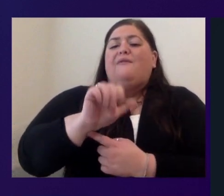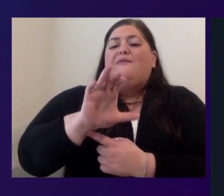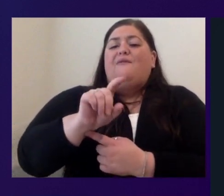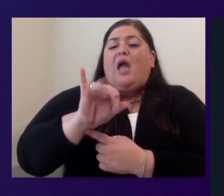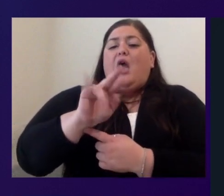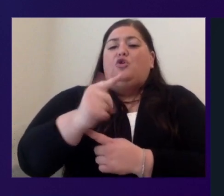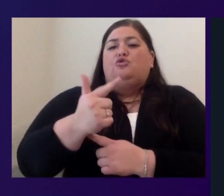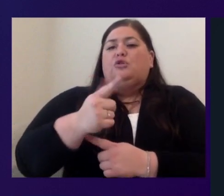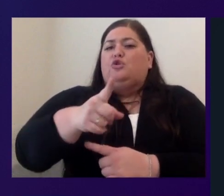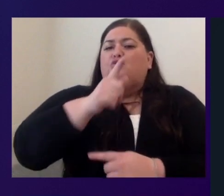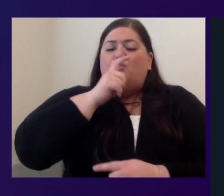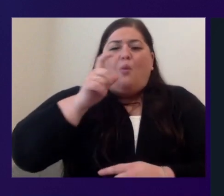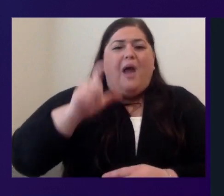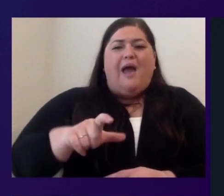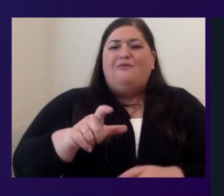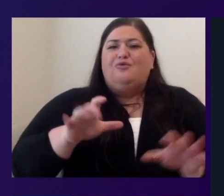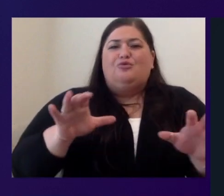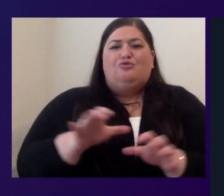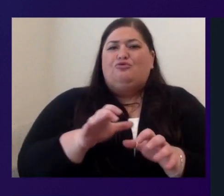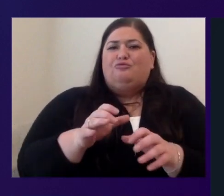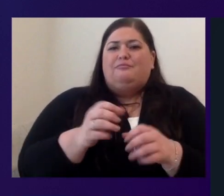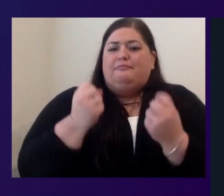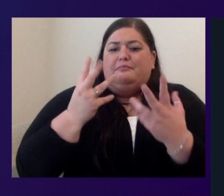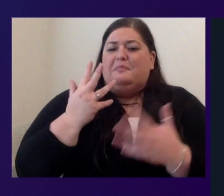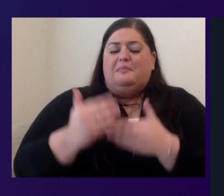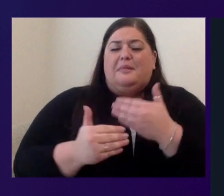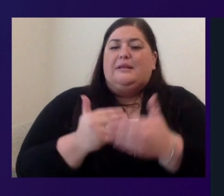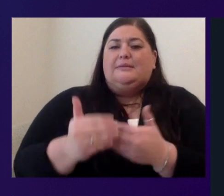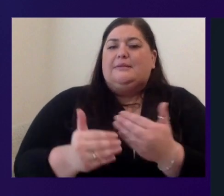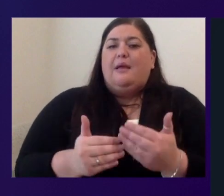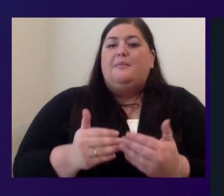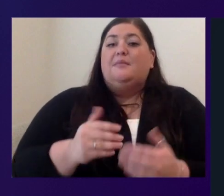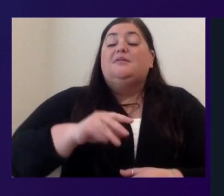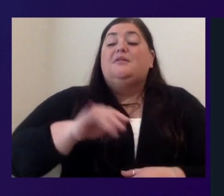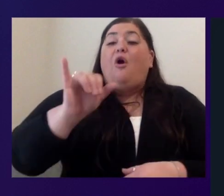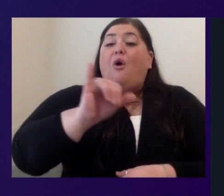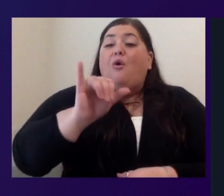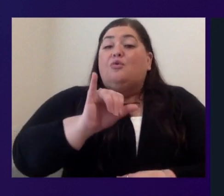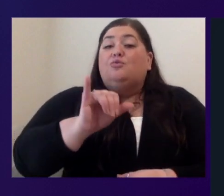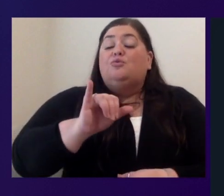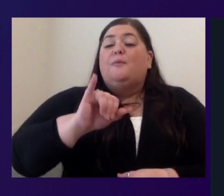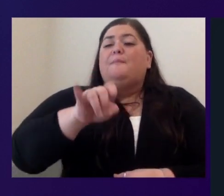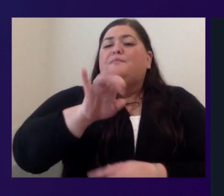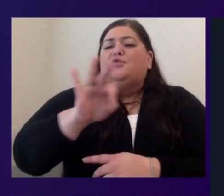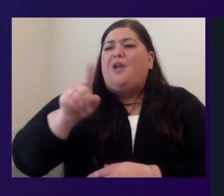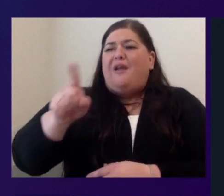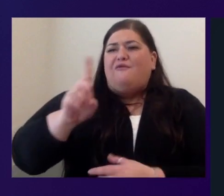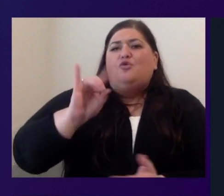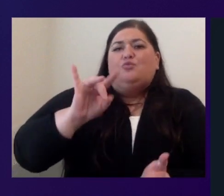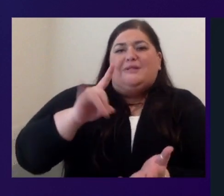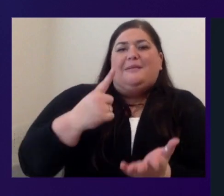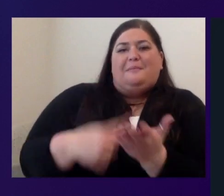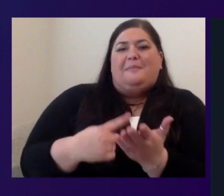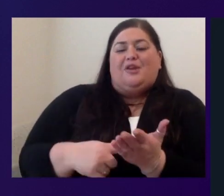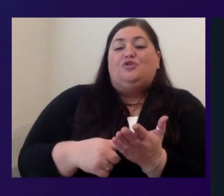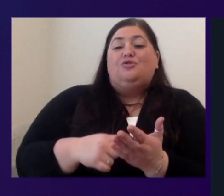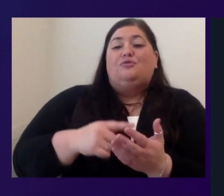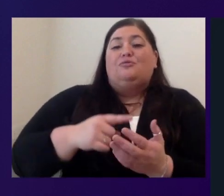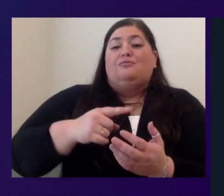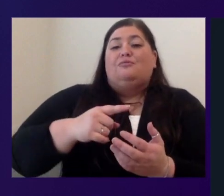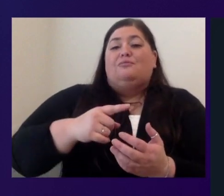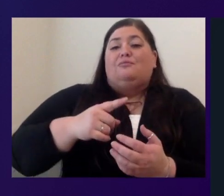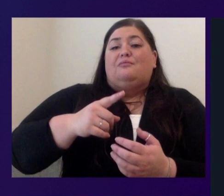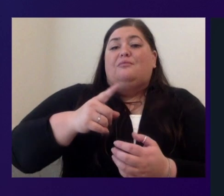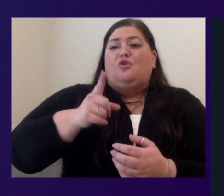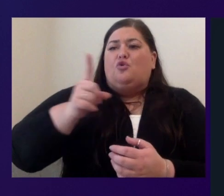don't need to refactor, replatform, or re-architect your application. Second thing, I think, Jeff, you were talking about earlier on that you need to specify